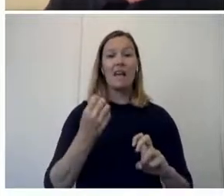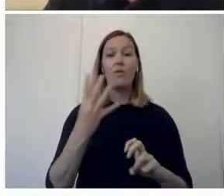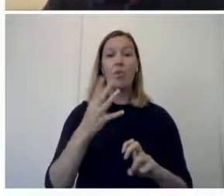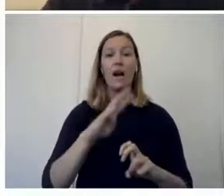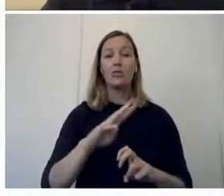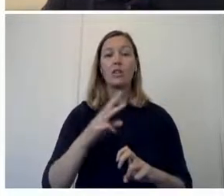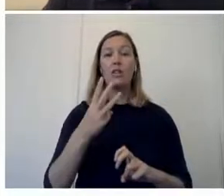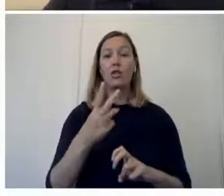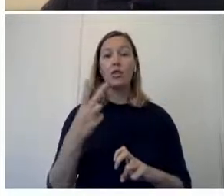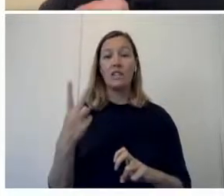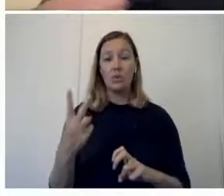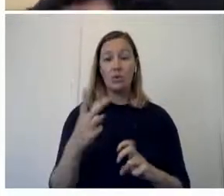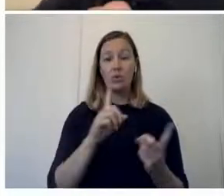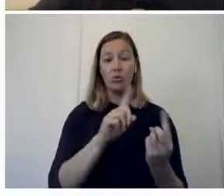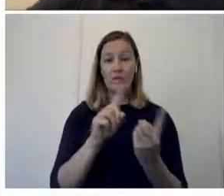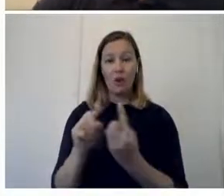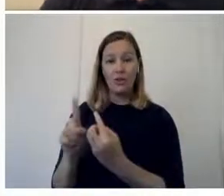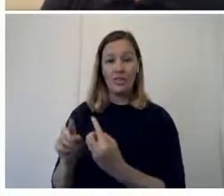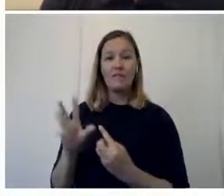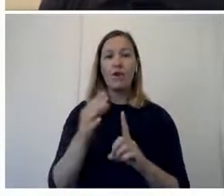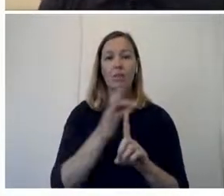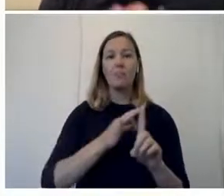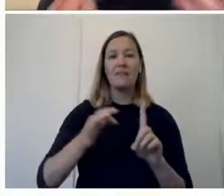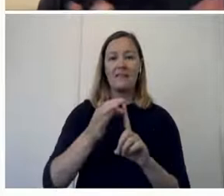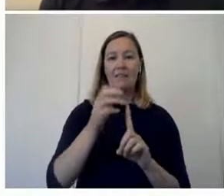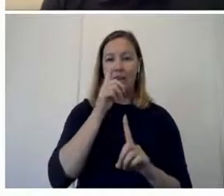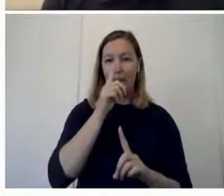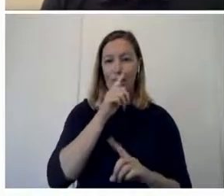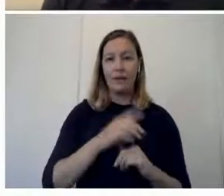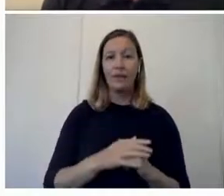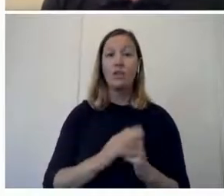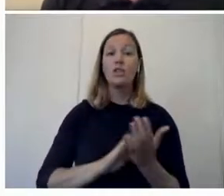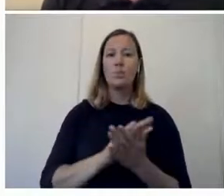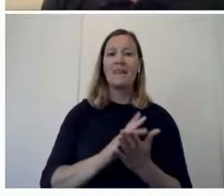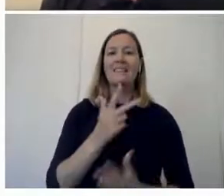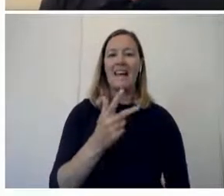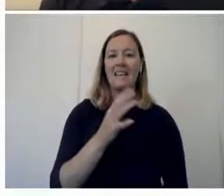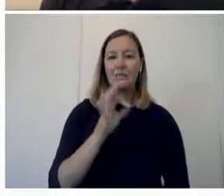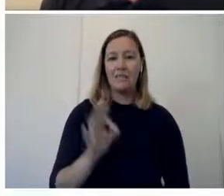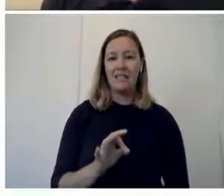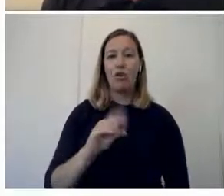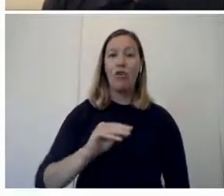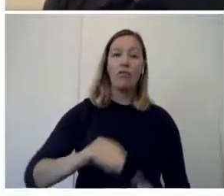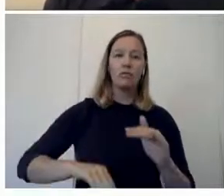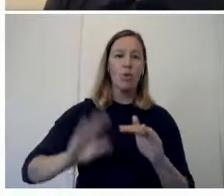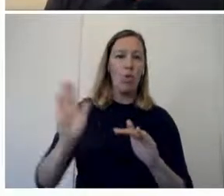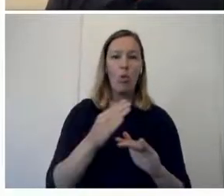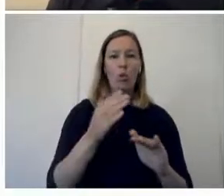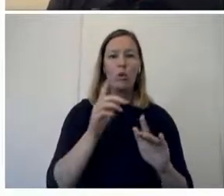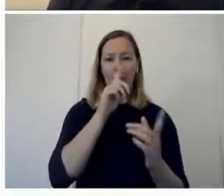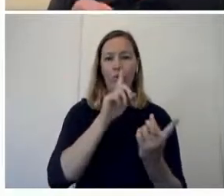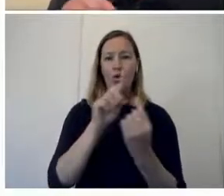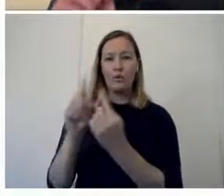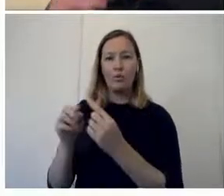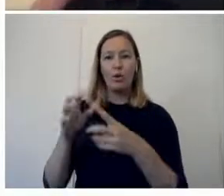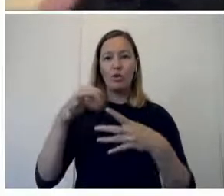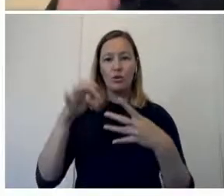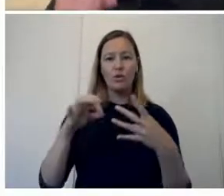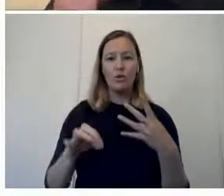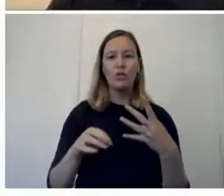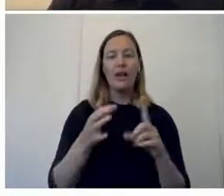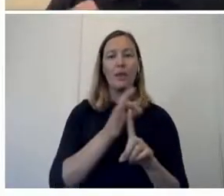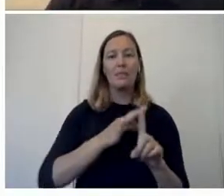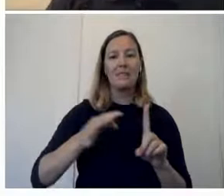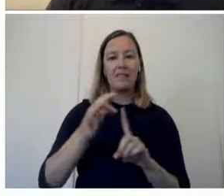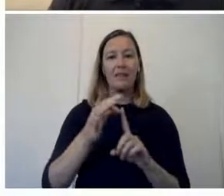432 people, Pacific peoples. So that's 8% of all respondents. And the different Pasifika